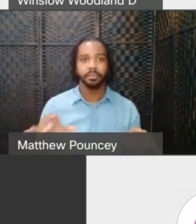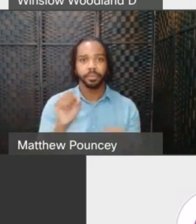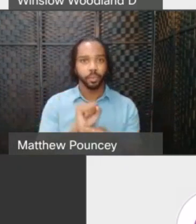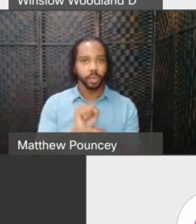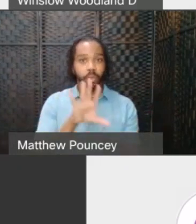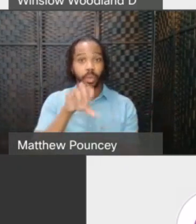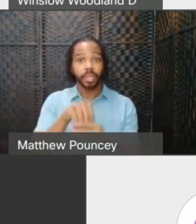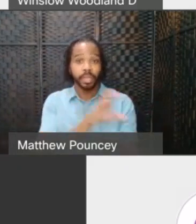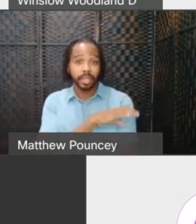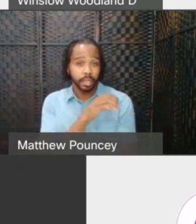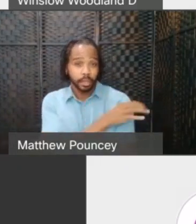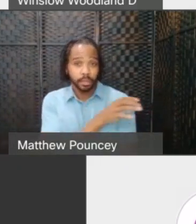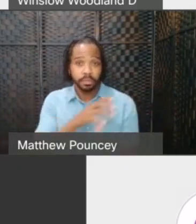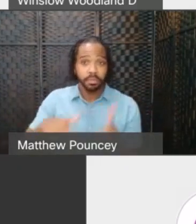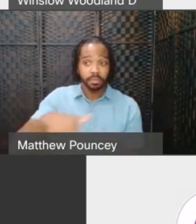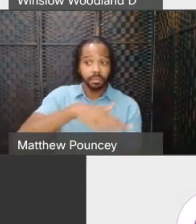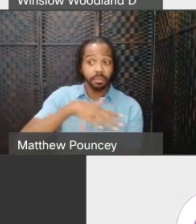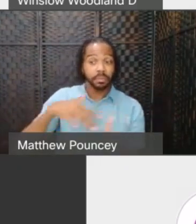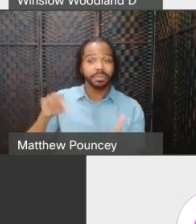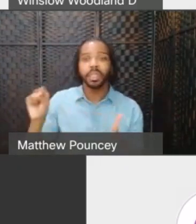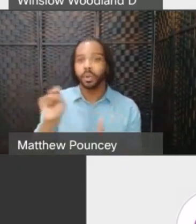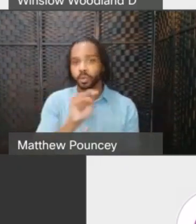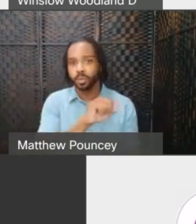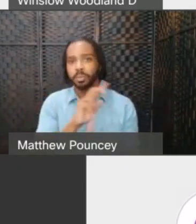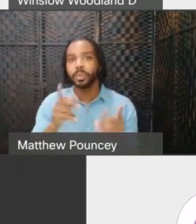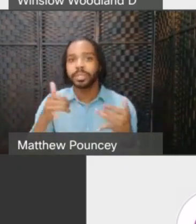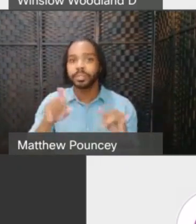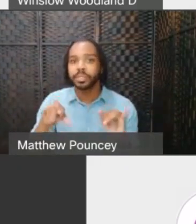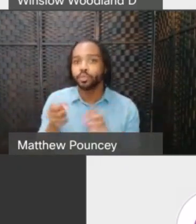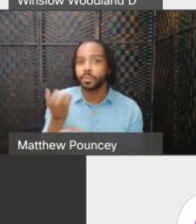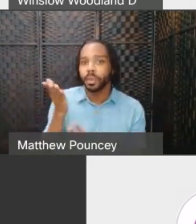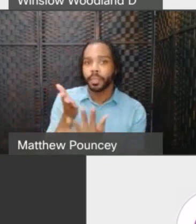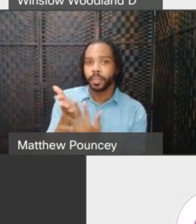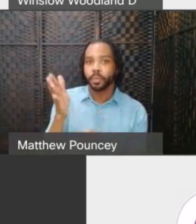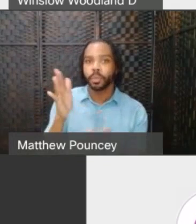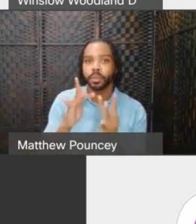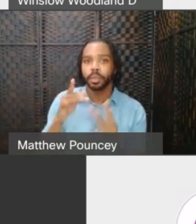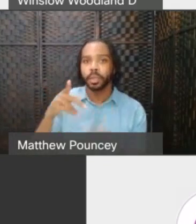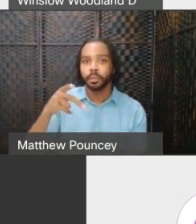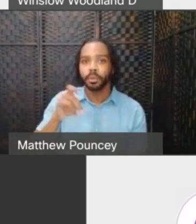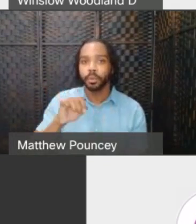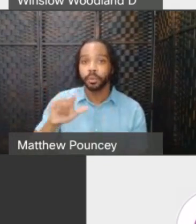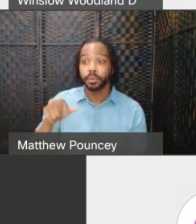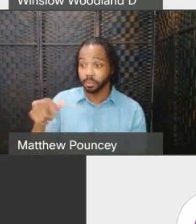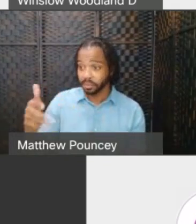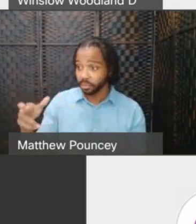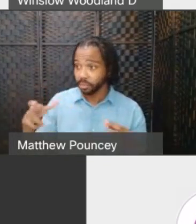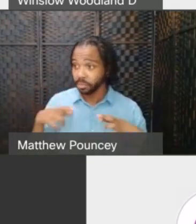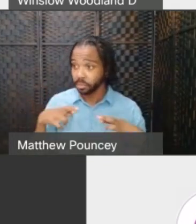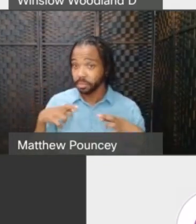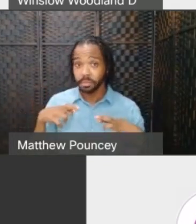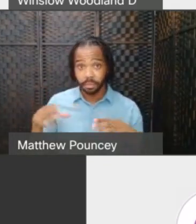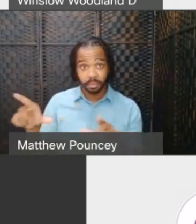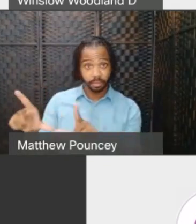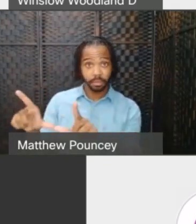setting, they still need to submit in the portal. So if they're retired and still licensed, people that you may